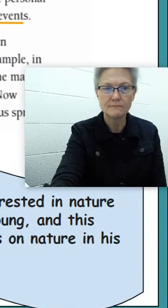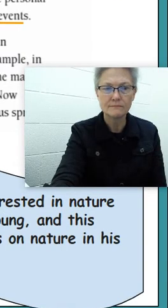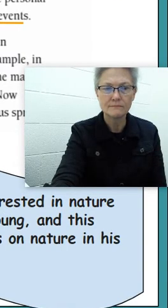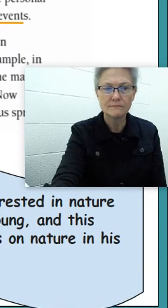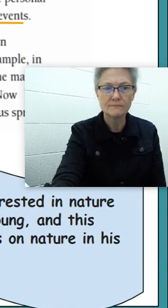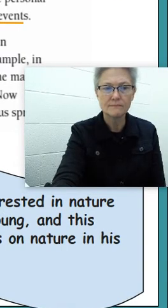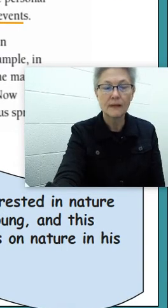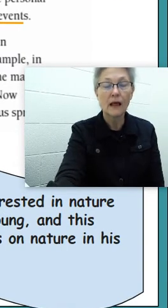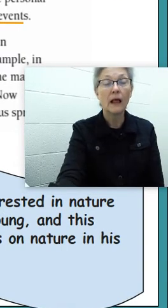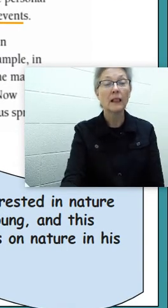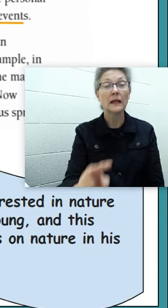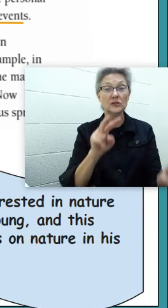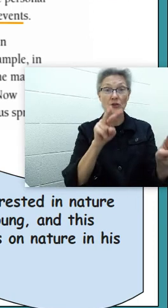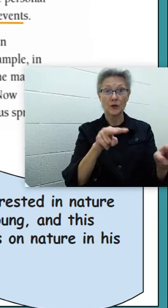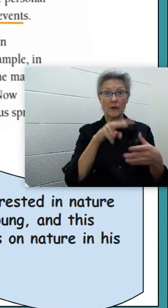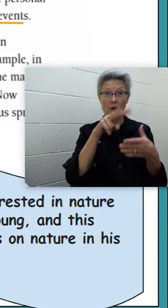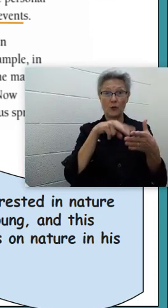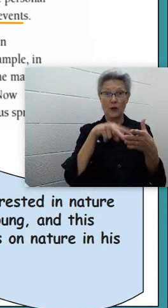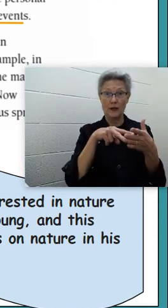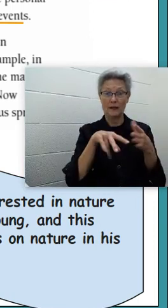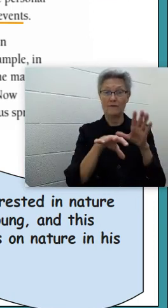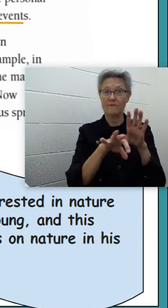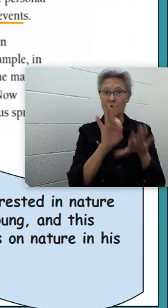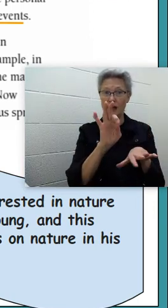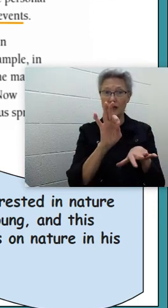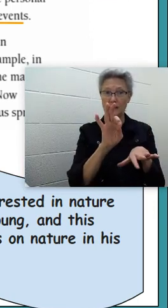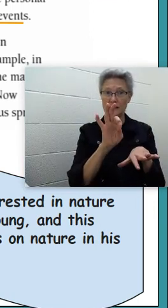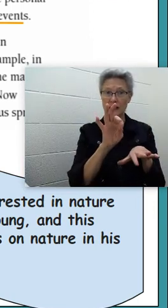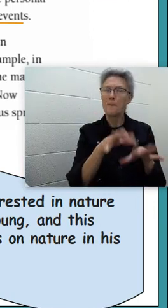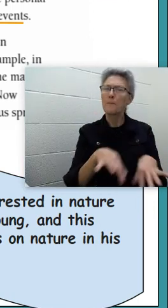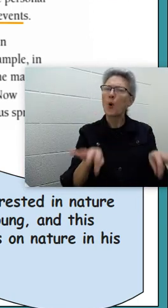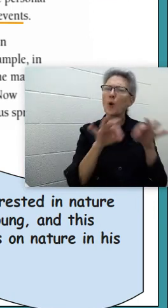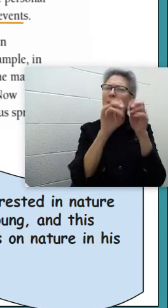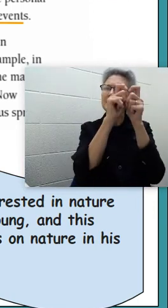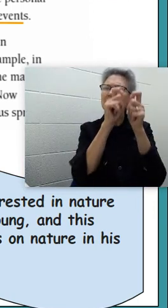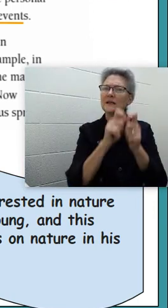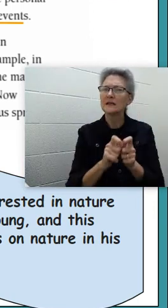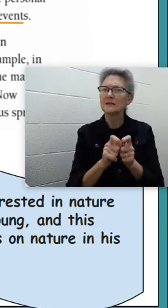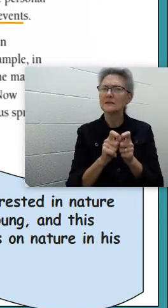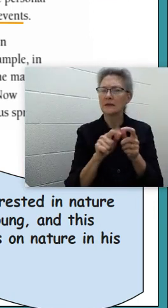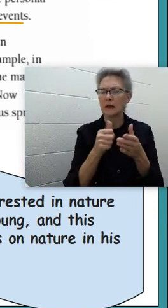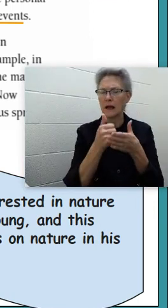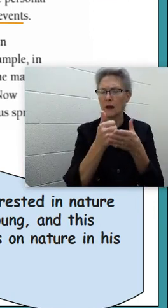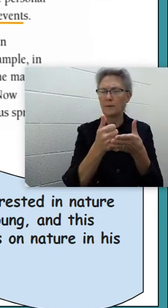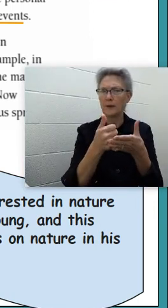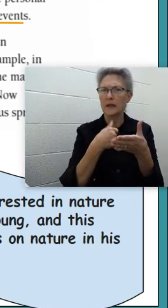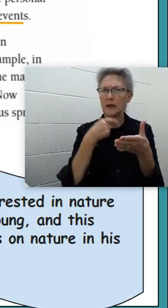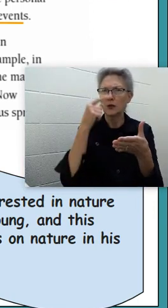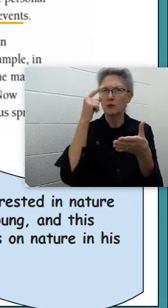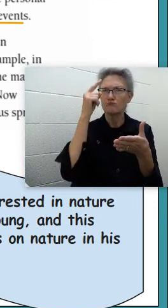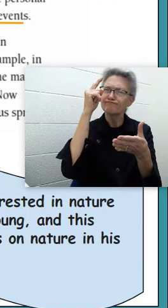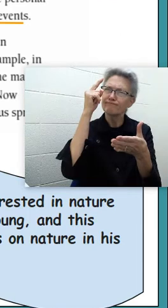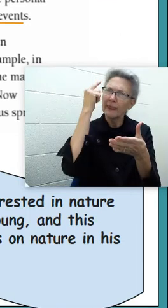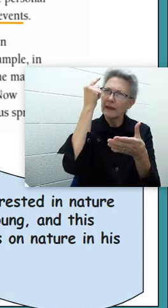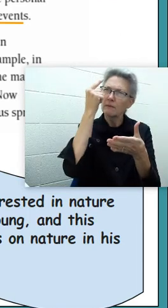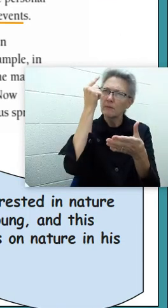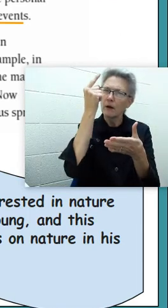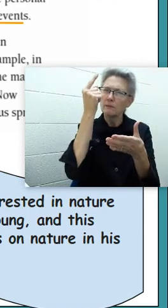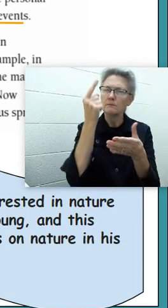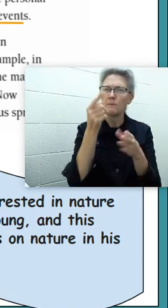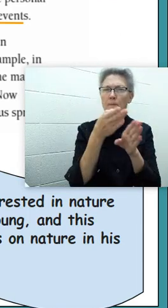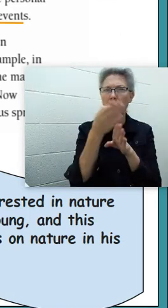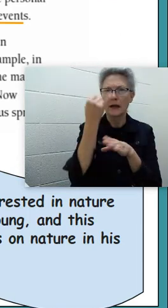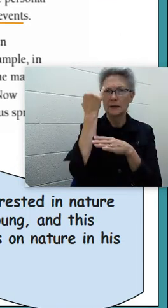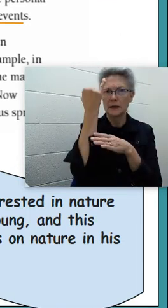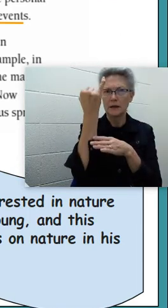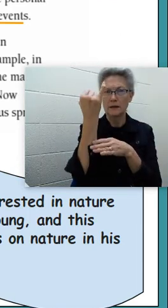Let's take a look at our reading to find key details in order to help me create a main idea.